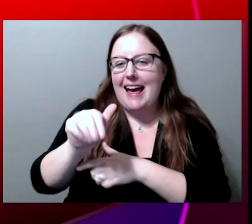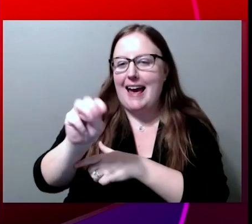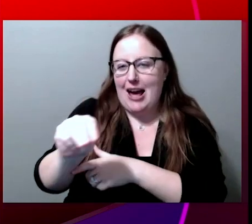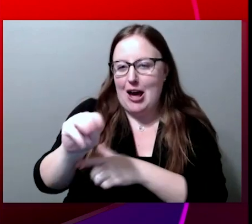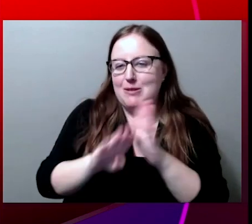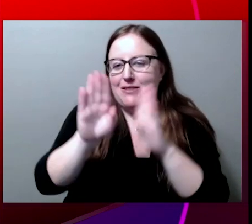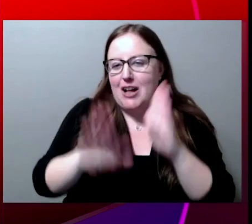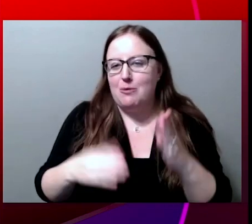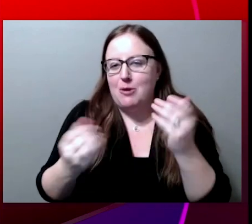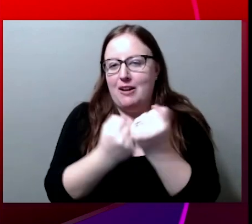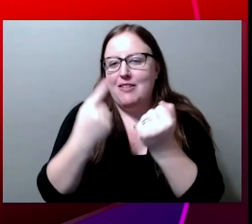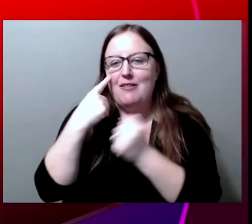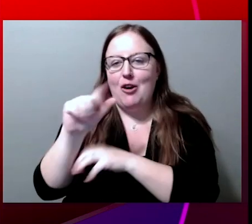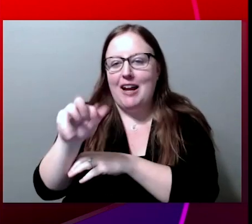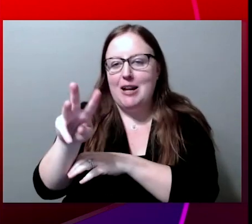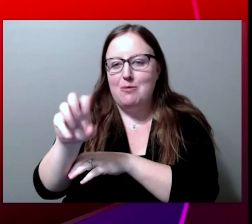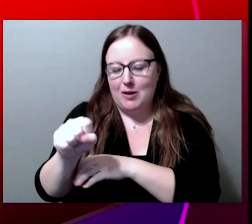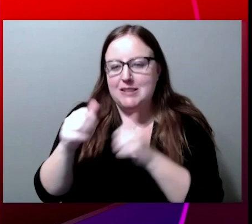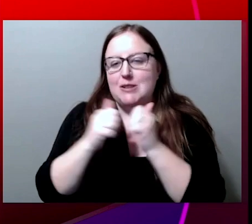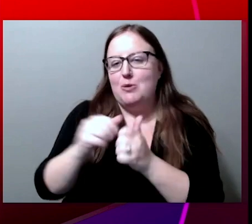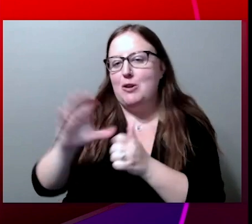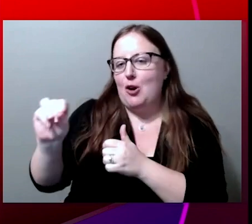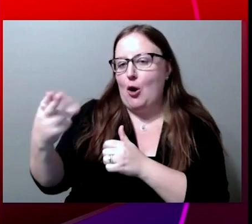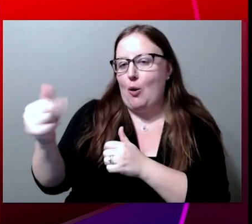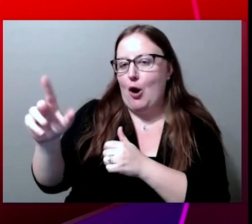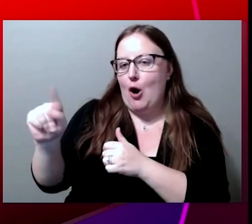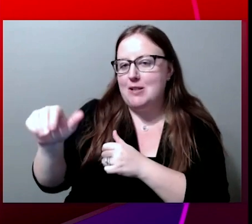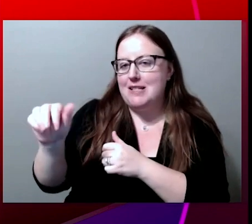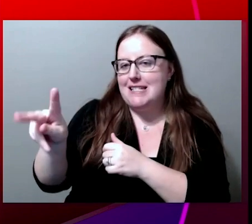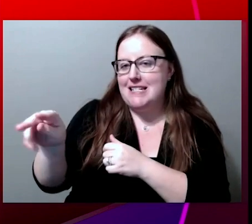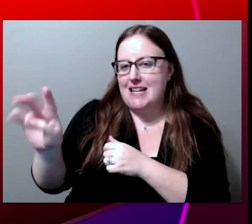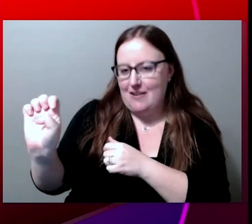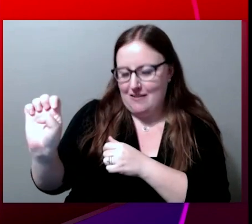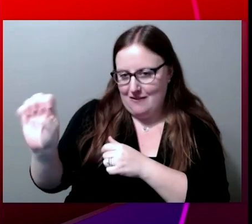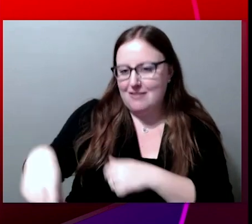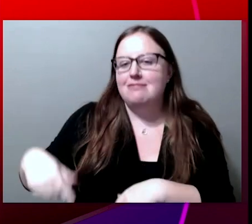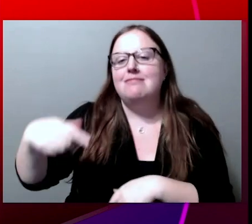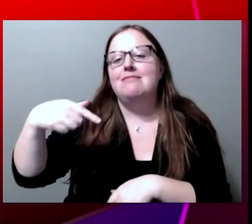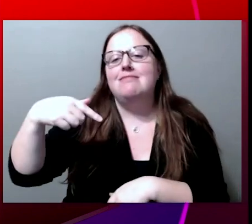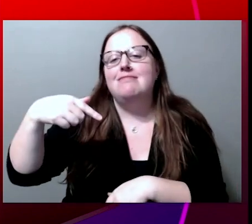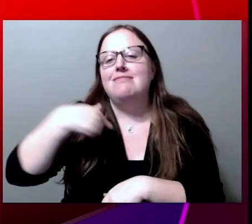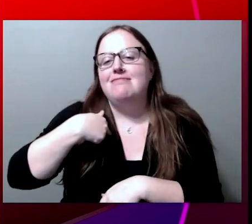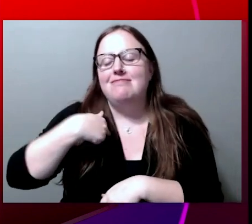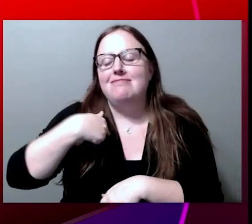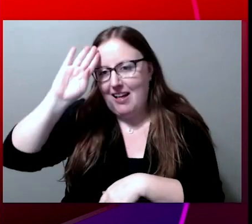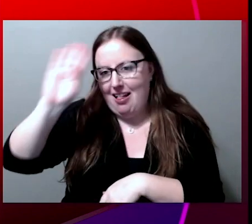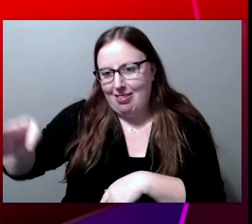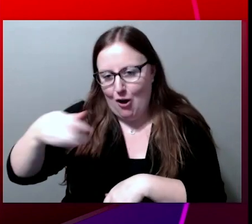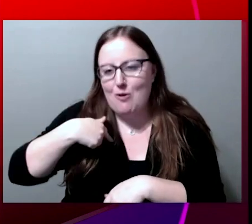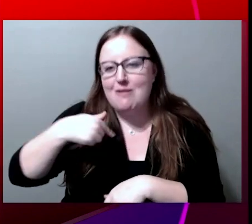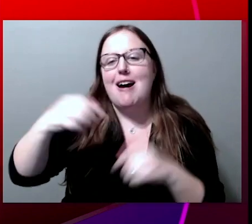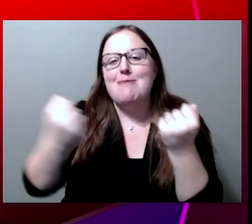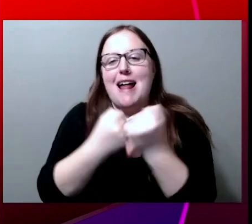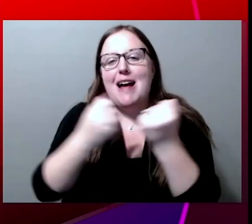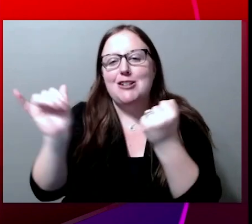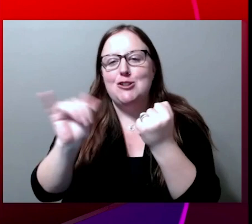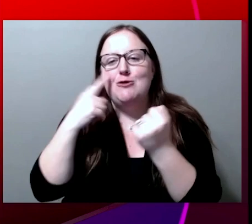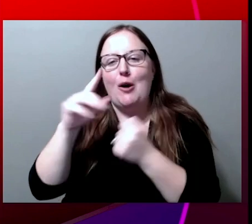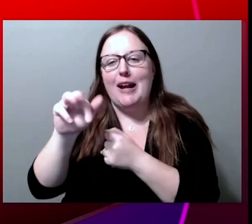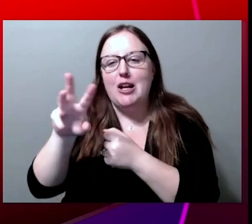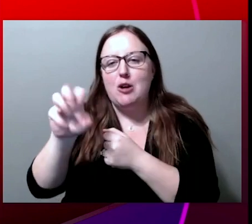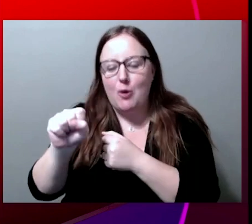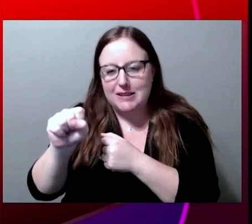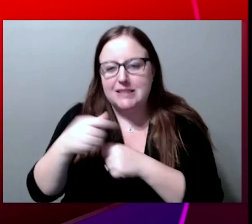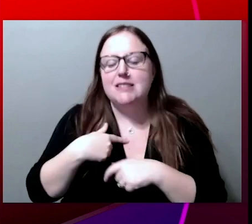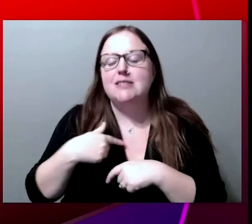here at AWS, joined by my co-host, Steve Roberts. Steve Roberts, developer advocate for .NET and PowerShell. And we've got a new friend. Still wondering what his demo did